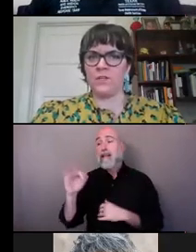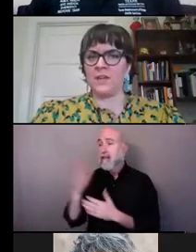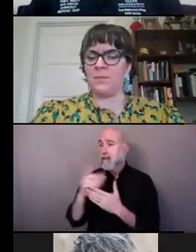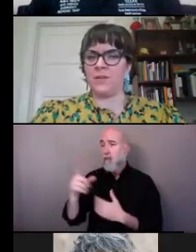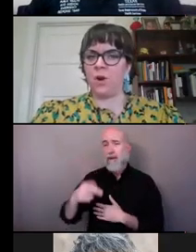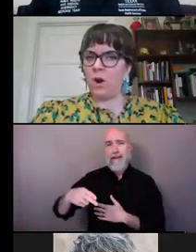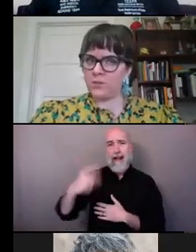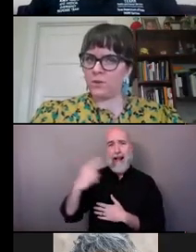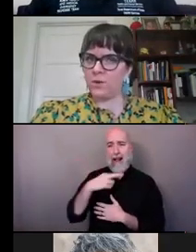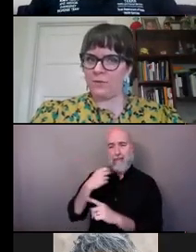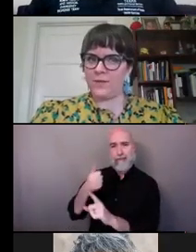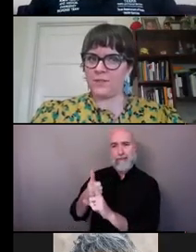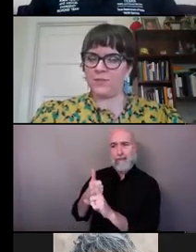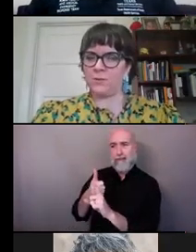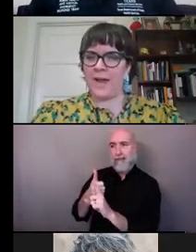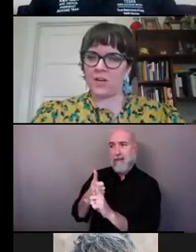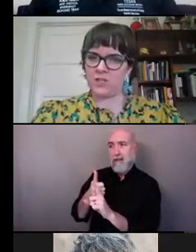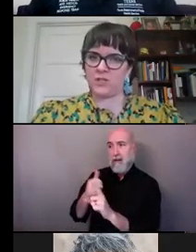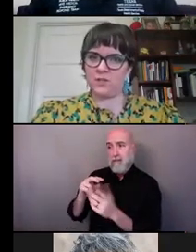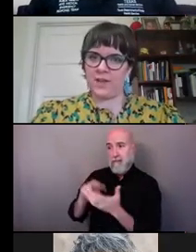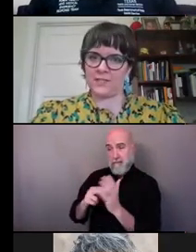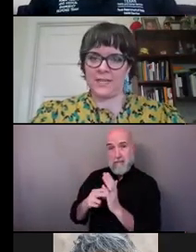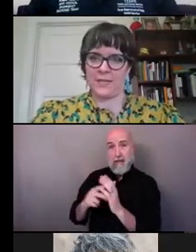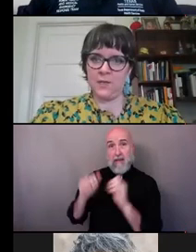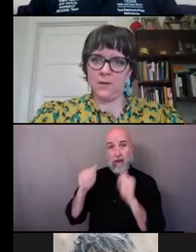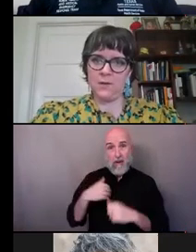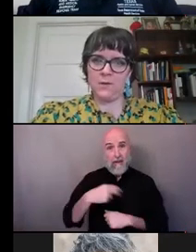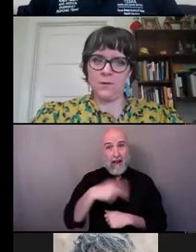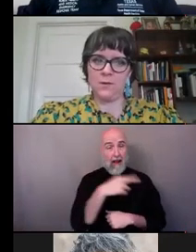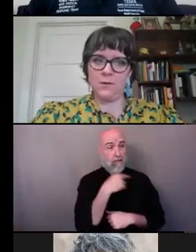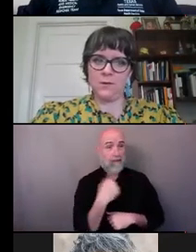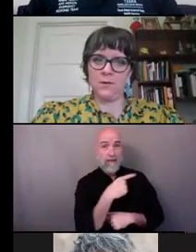from COVID, does that mean they're also high risk for a reaction to the vaccine?